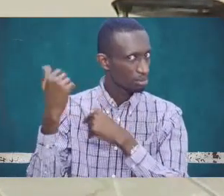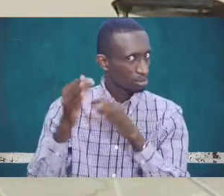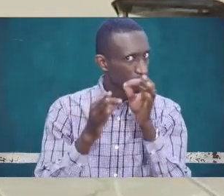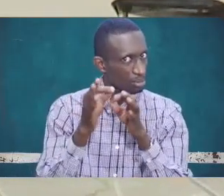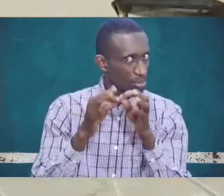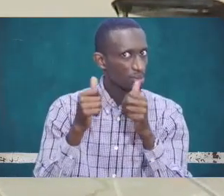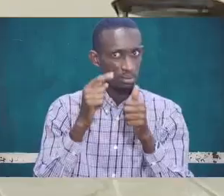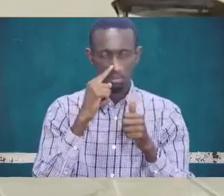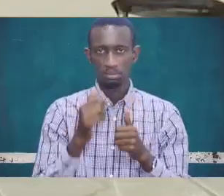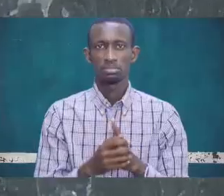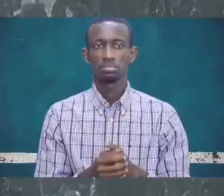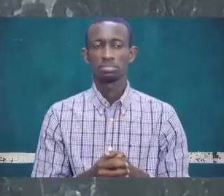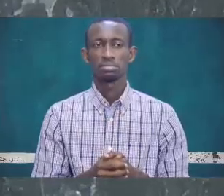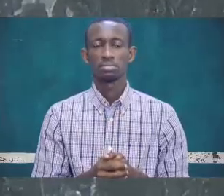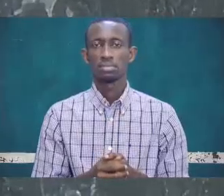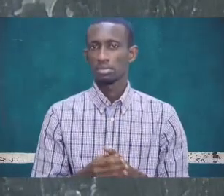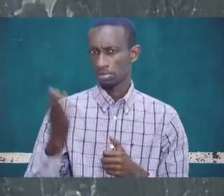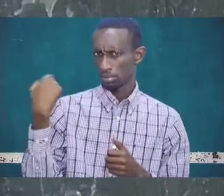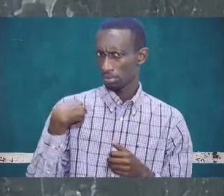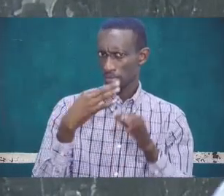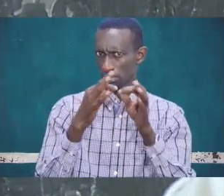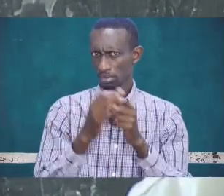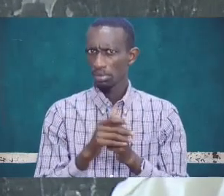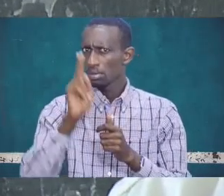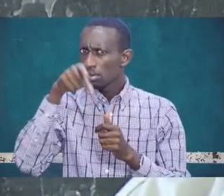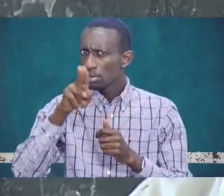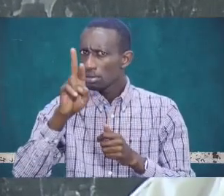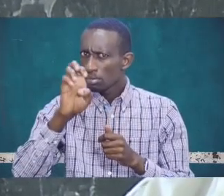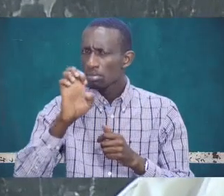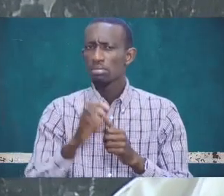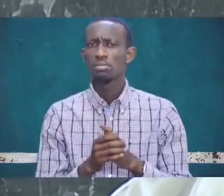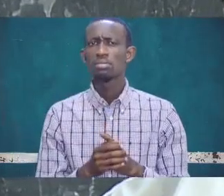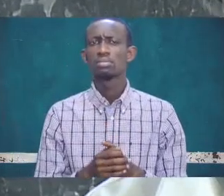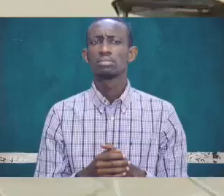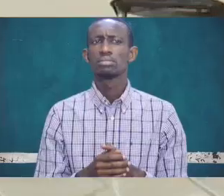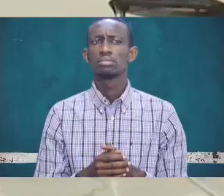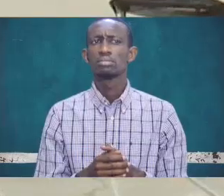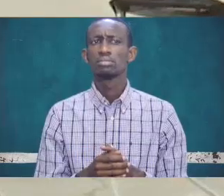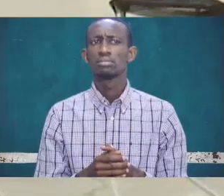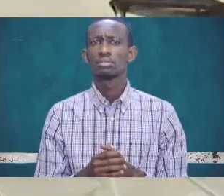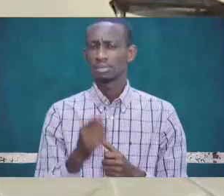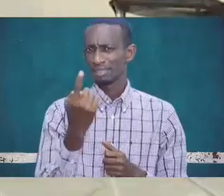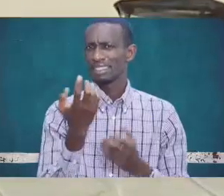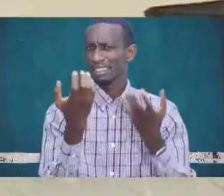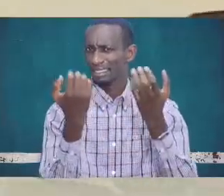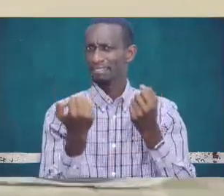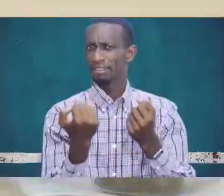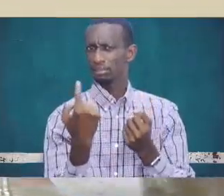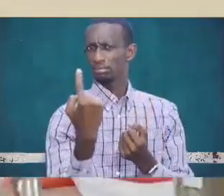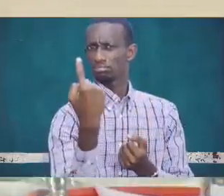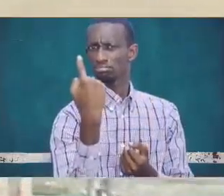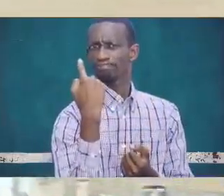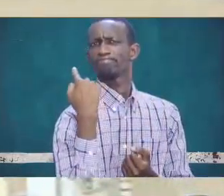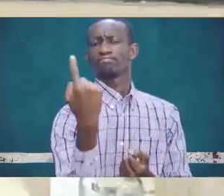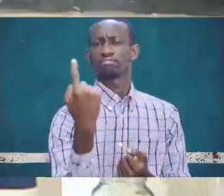means. And we said that a pure substance is the one that contains one component. So